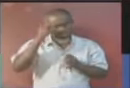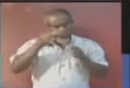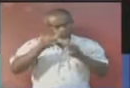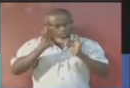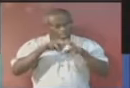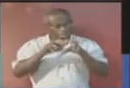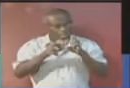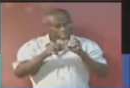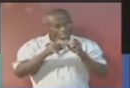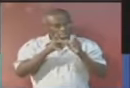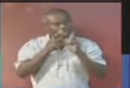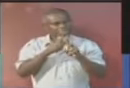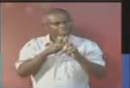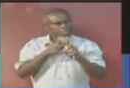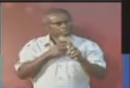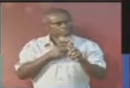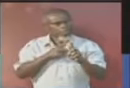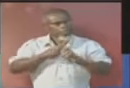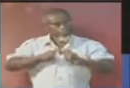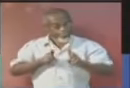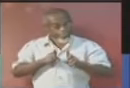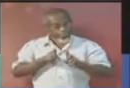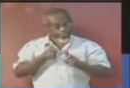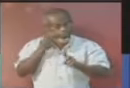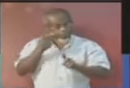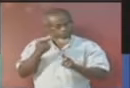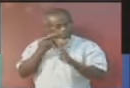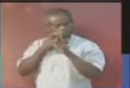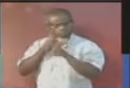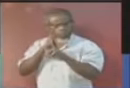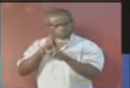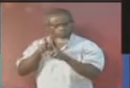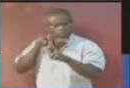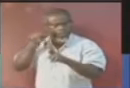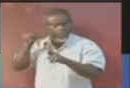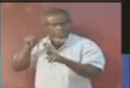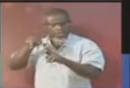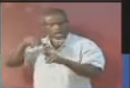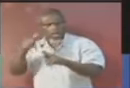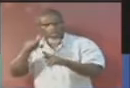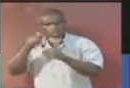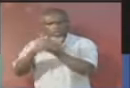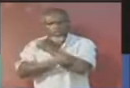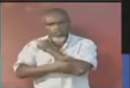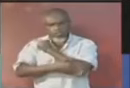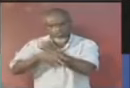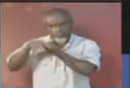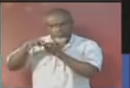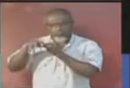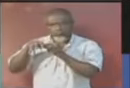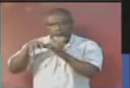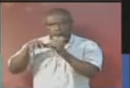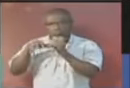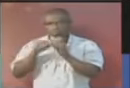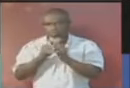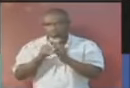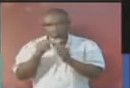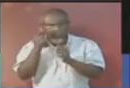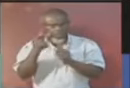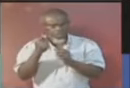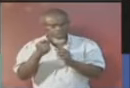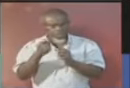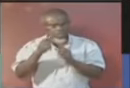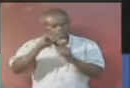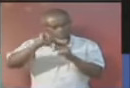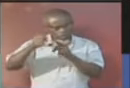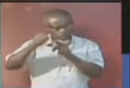few days, there would have been reports in the regional media that about 1.5 million doses of Johnson & Johnson vaccines